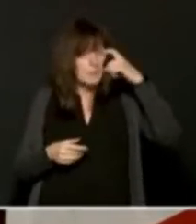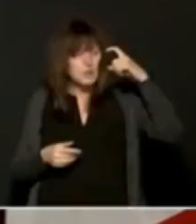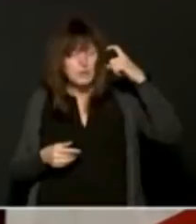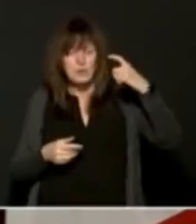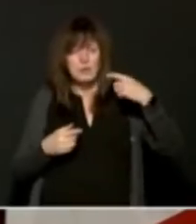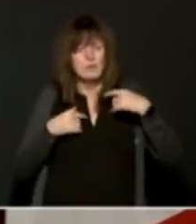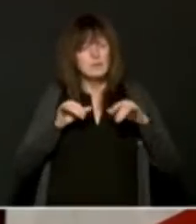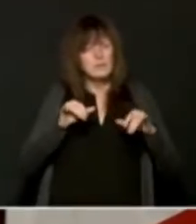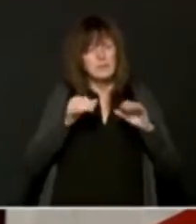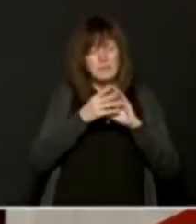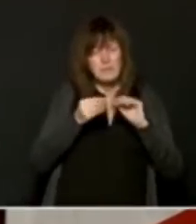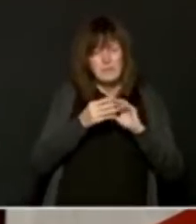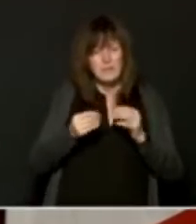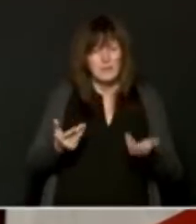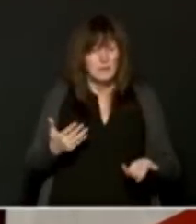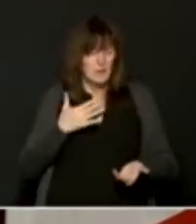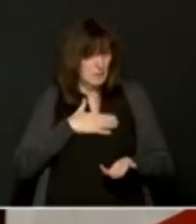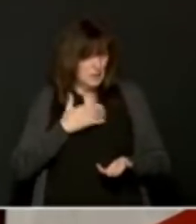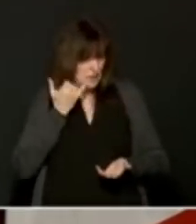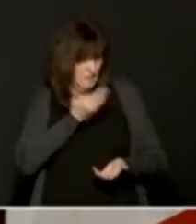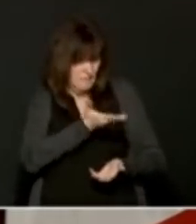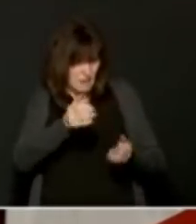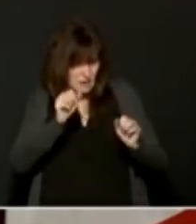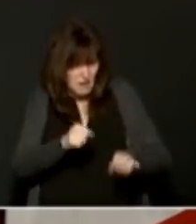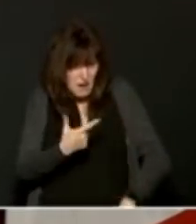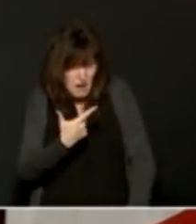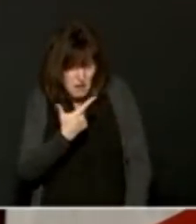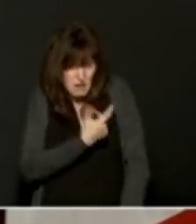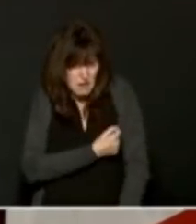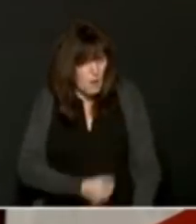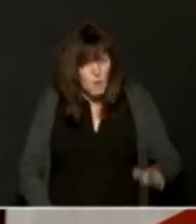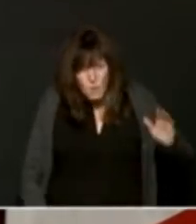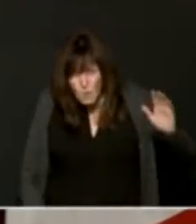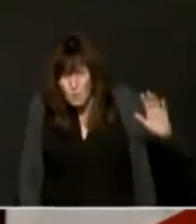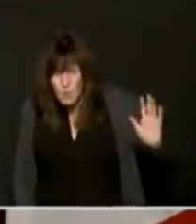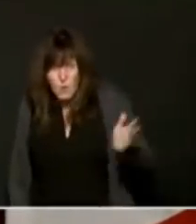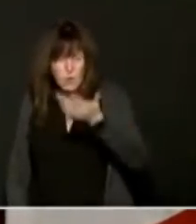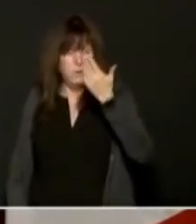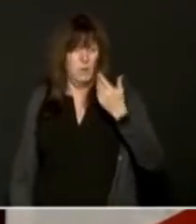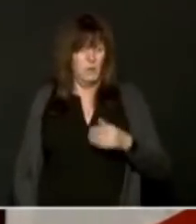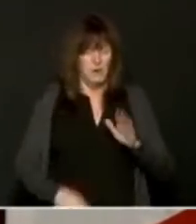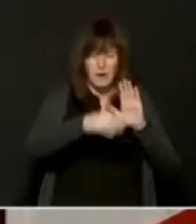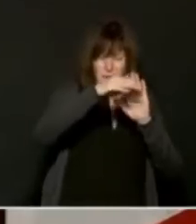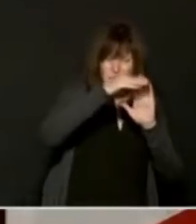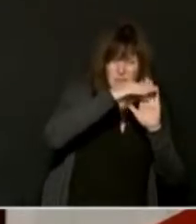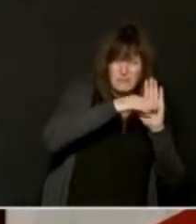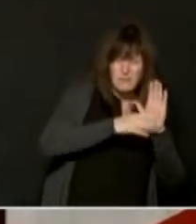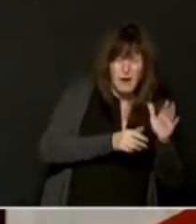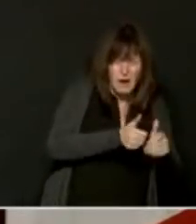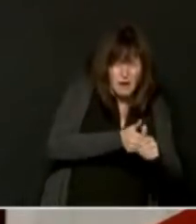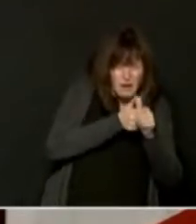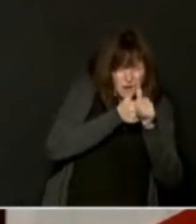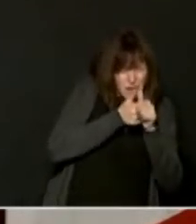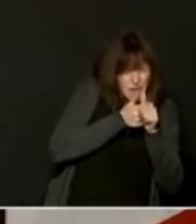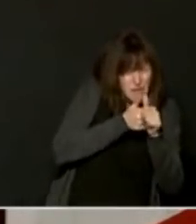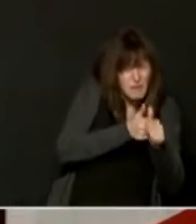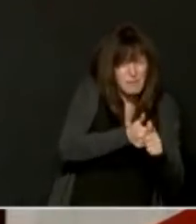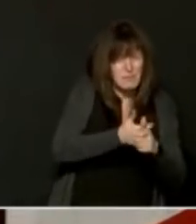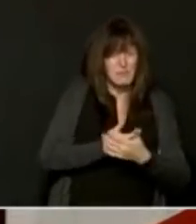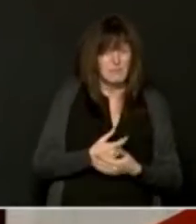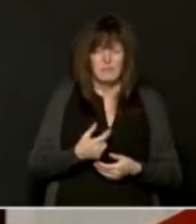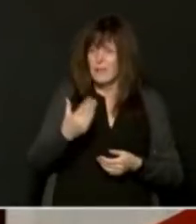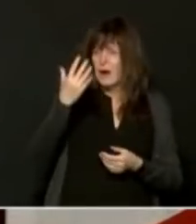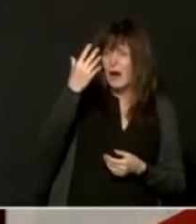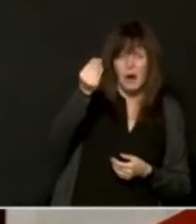following public health measures, and think about the outdoors as being safer than the indoors. And we're very